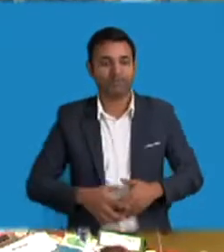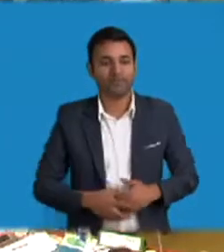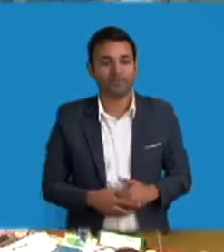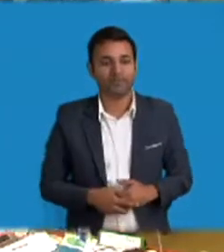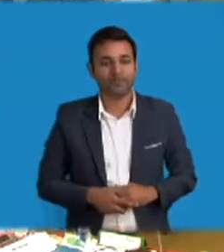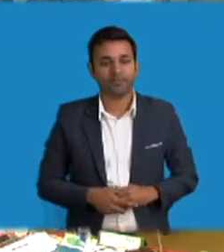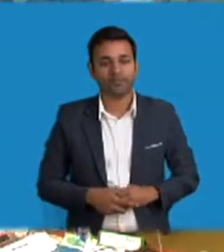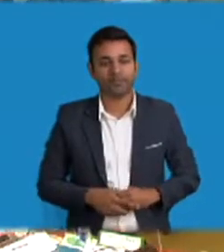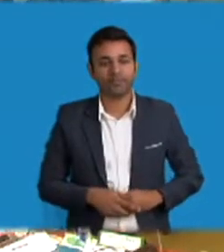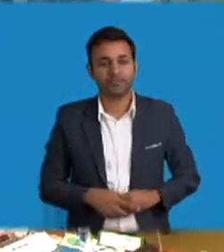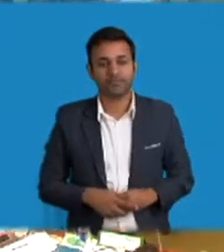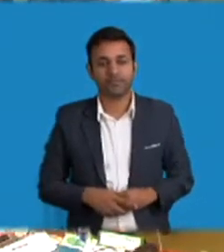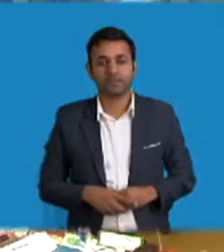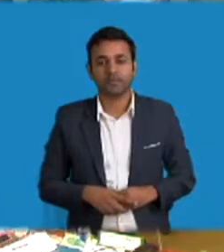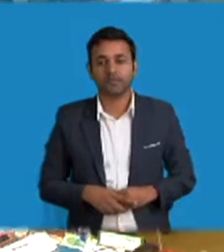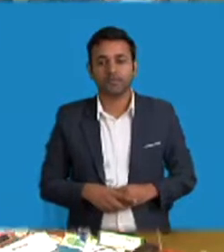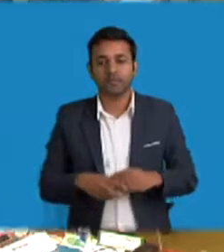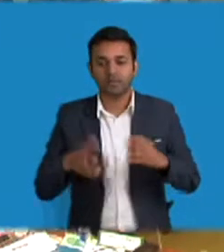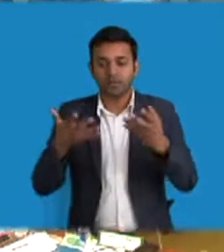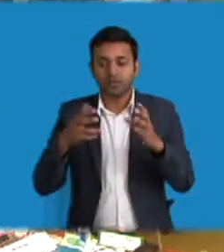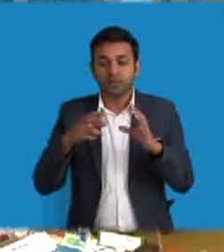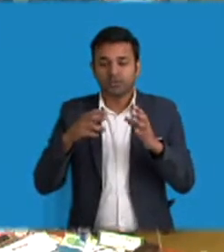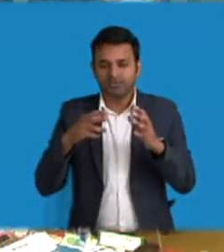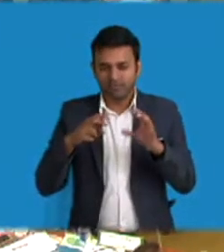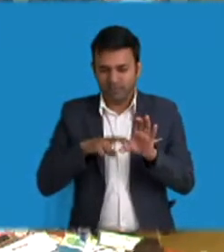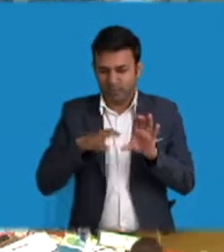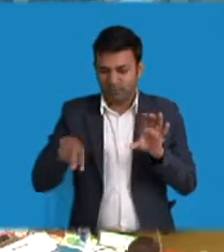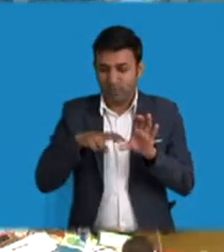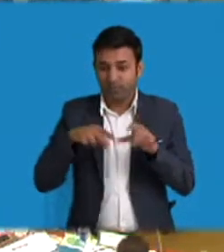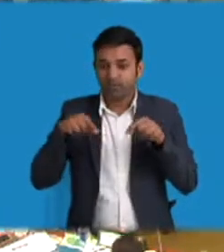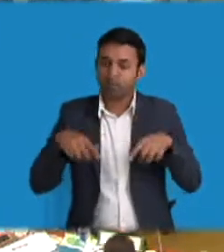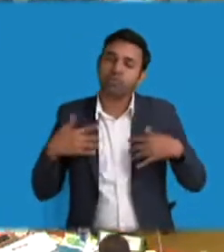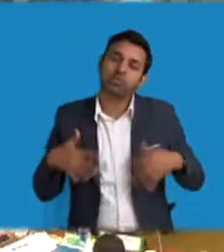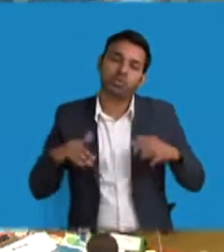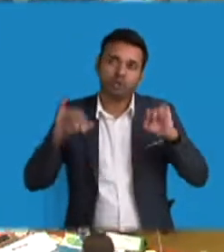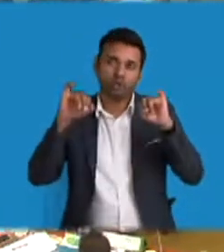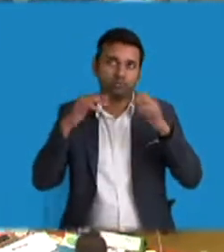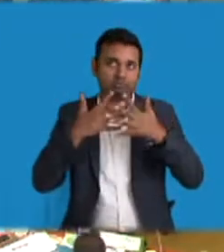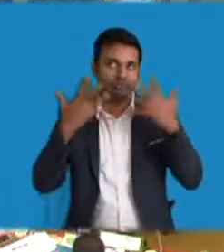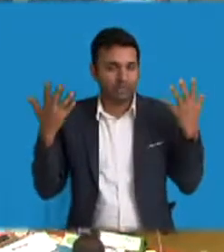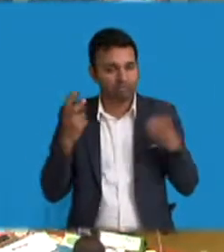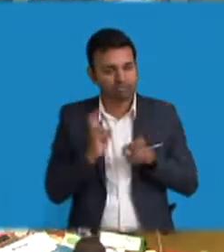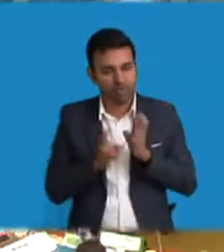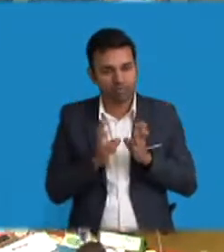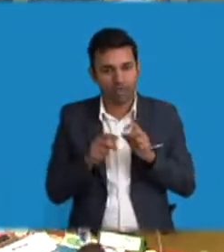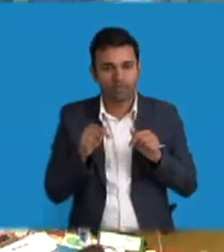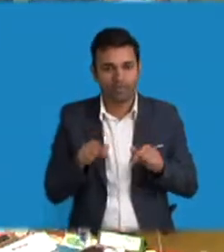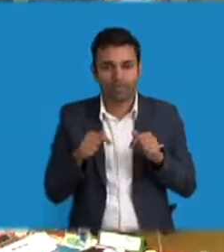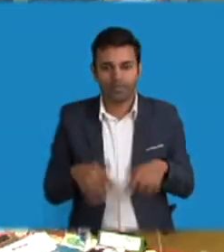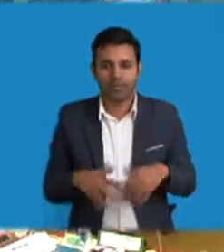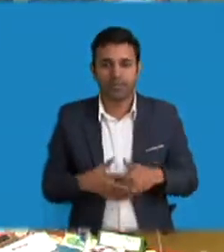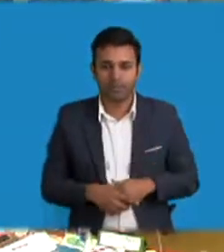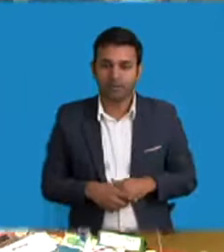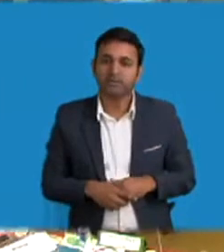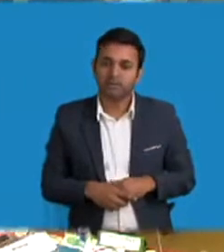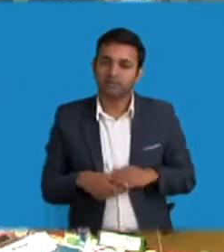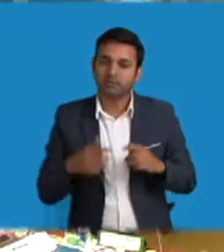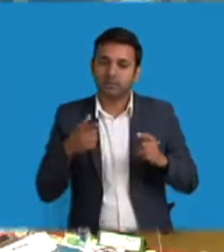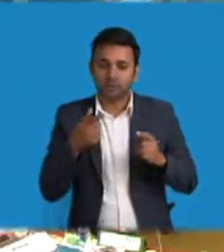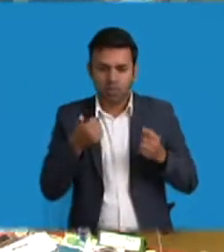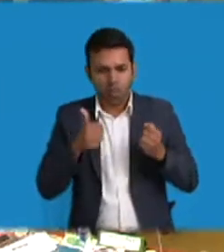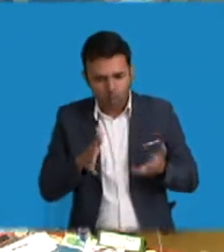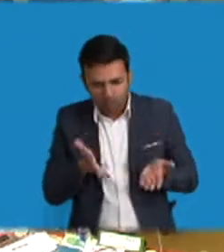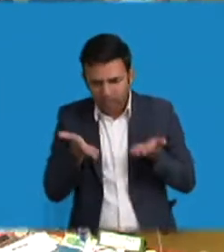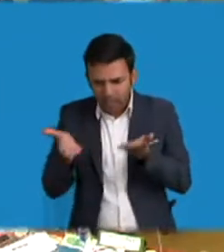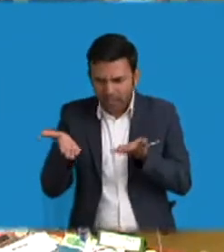When dropouts is a very big number, especially when you have free this and free that, and you can take parents into account. And the Honourable Minister had stated that he